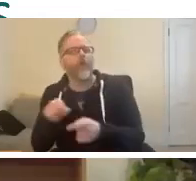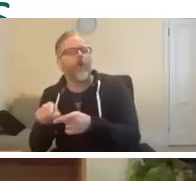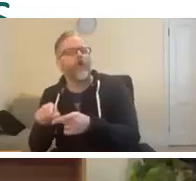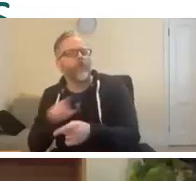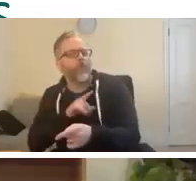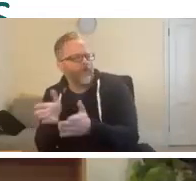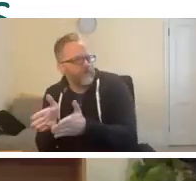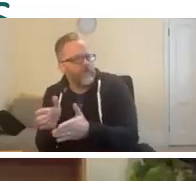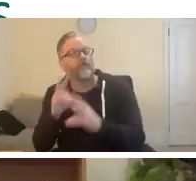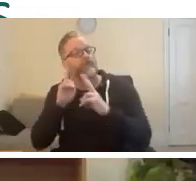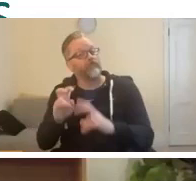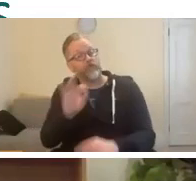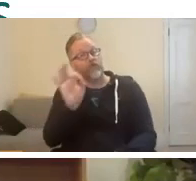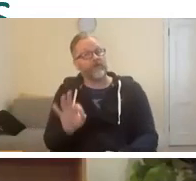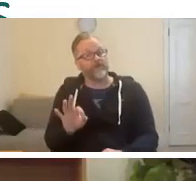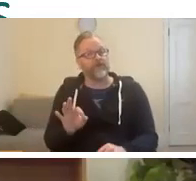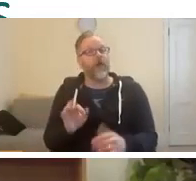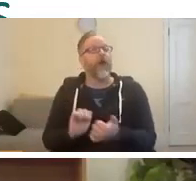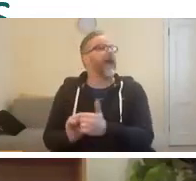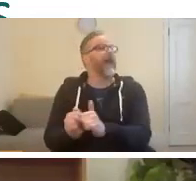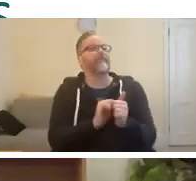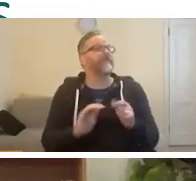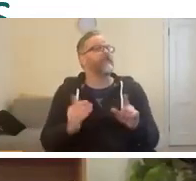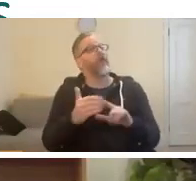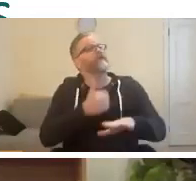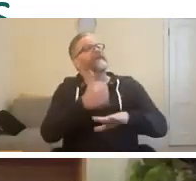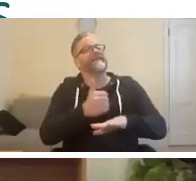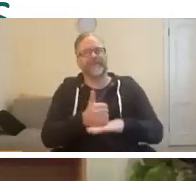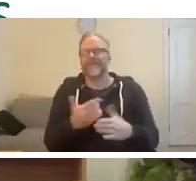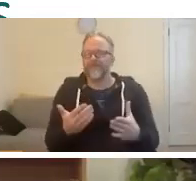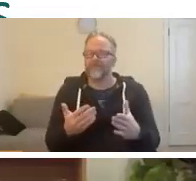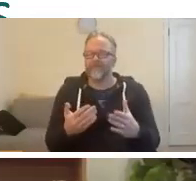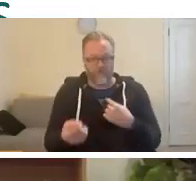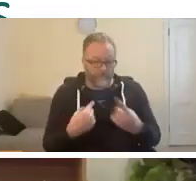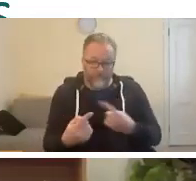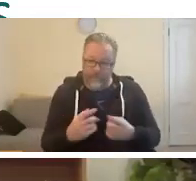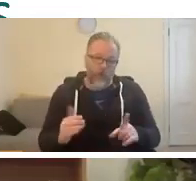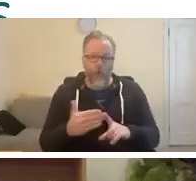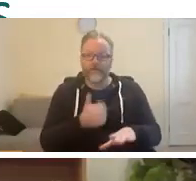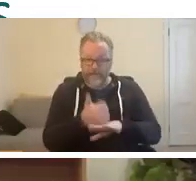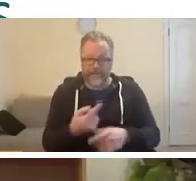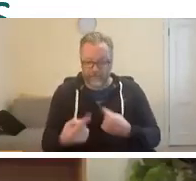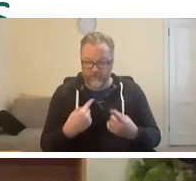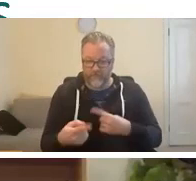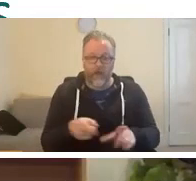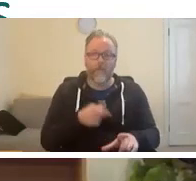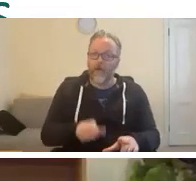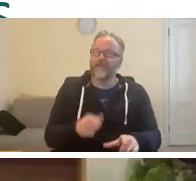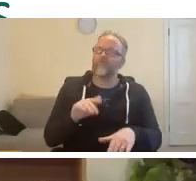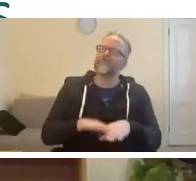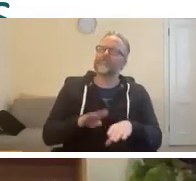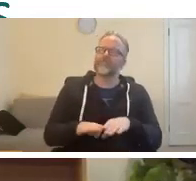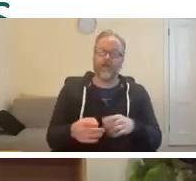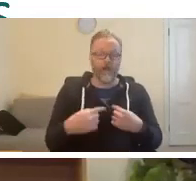the research question is collaborative goal setting. So that's where goals are set with the practitioner and the young person. So is